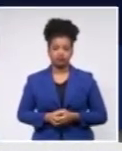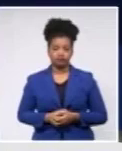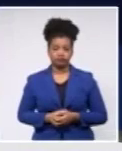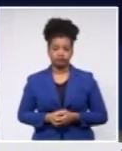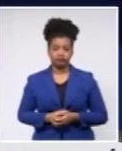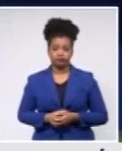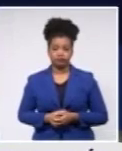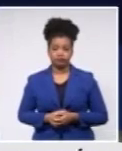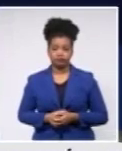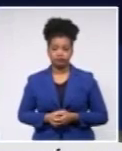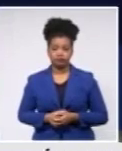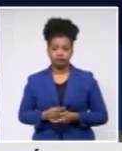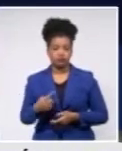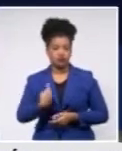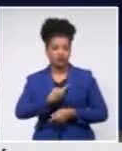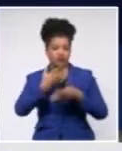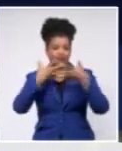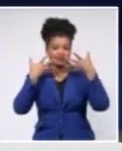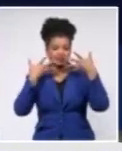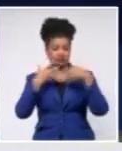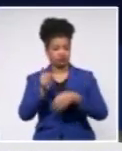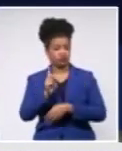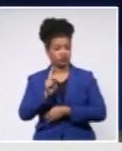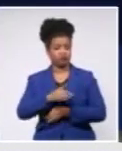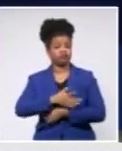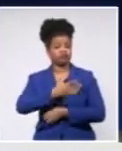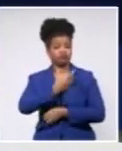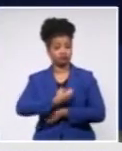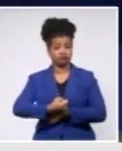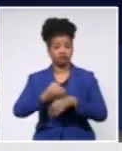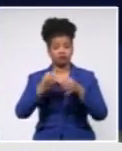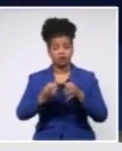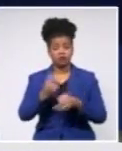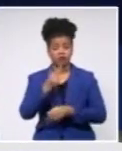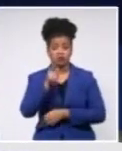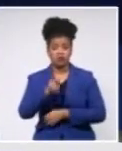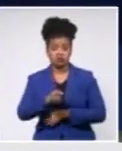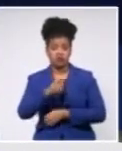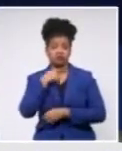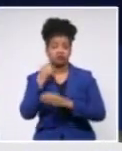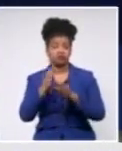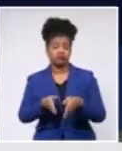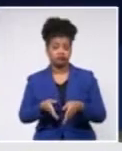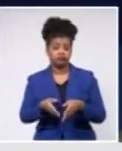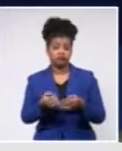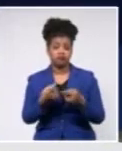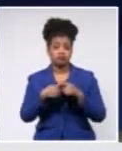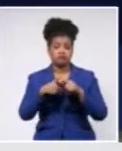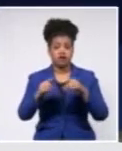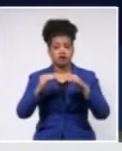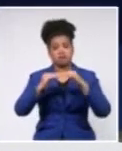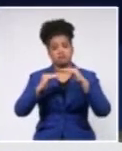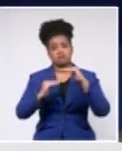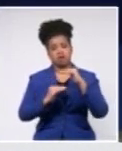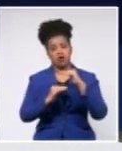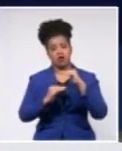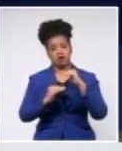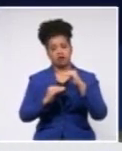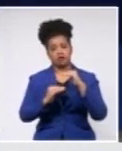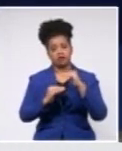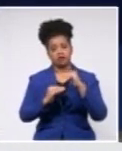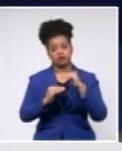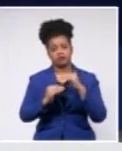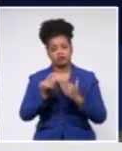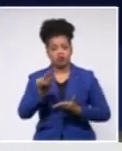with the number of confirmed cases diagnosed yesterday. This means that, to date,